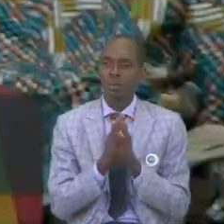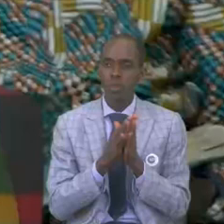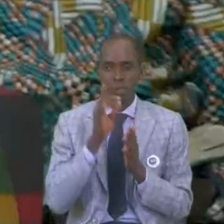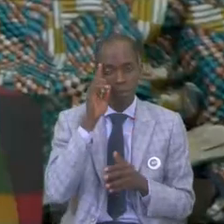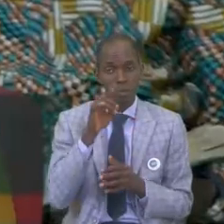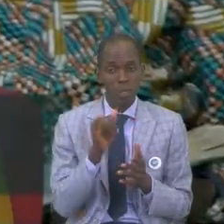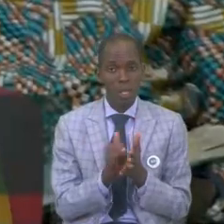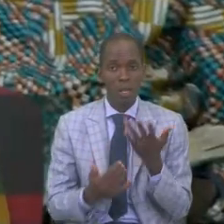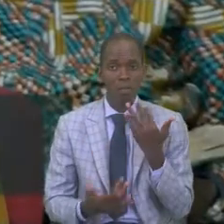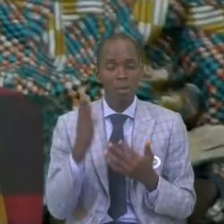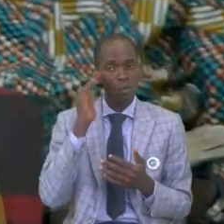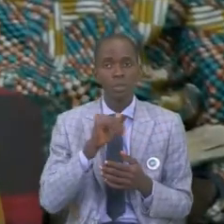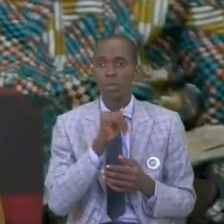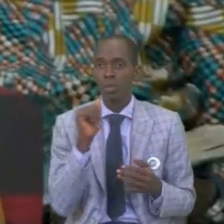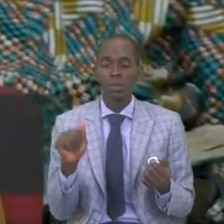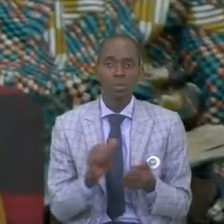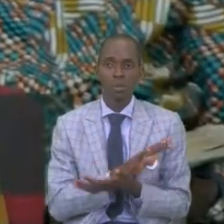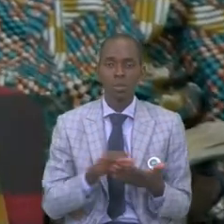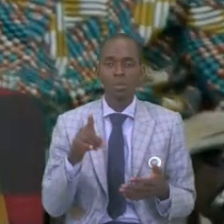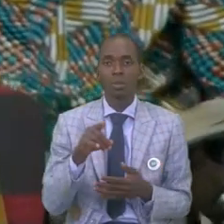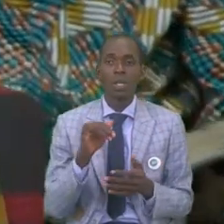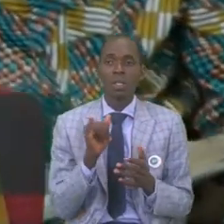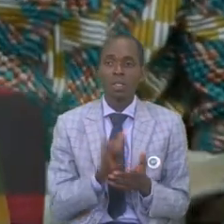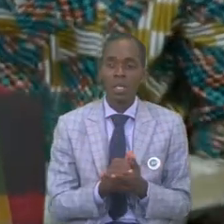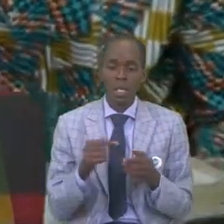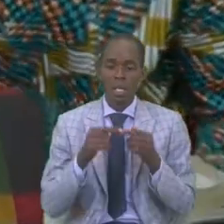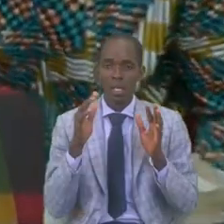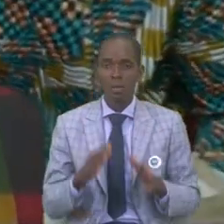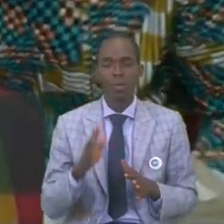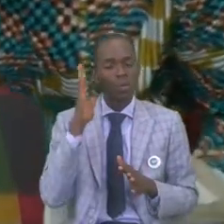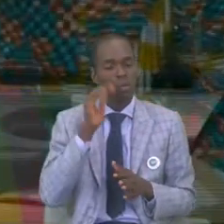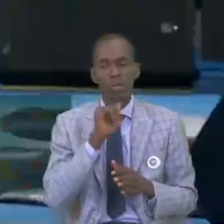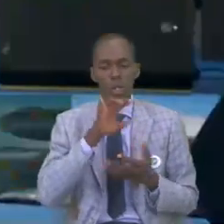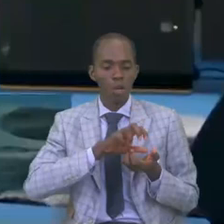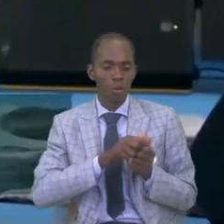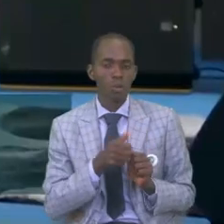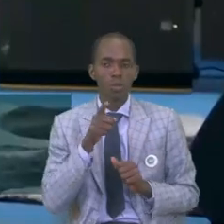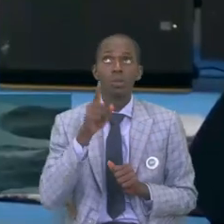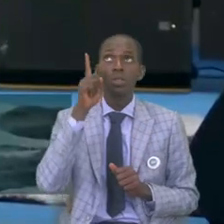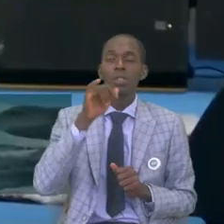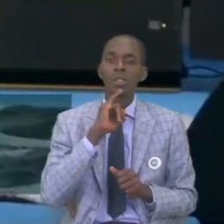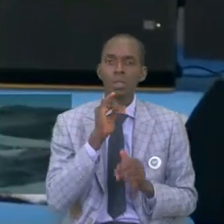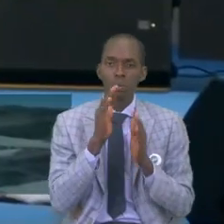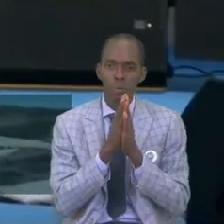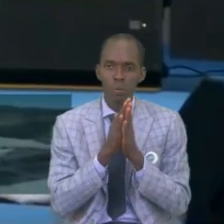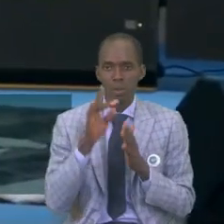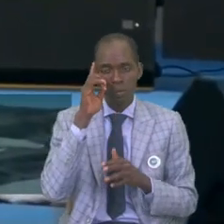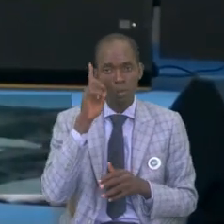up. He is praying for you. That enemy will not crush you. He is praying for you. That